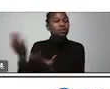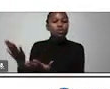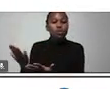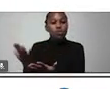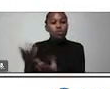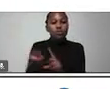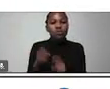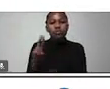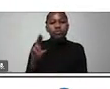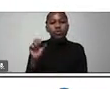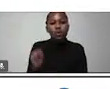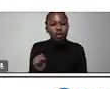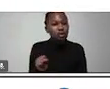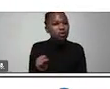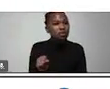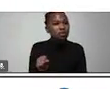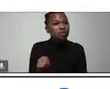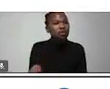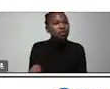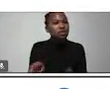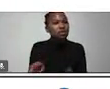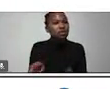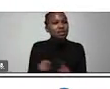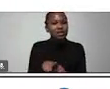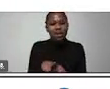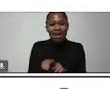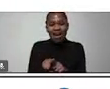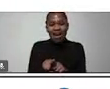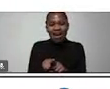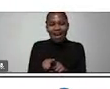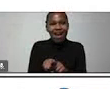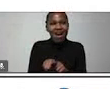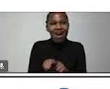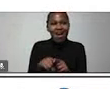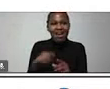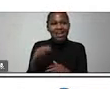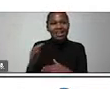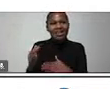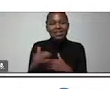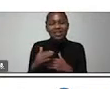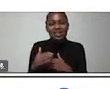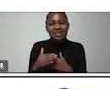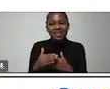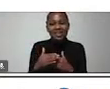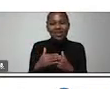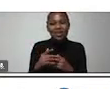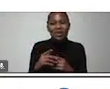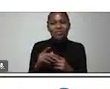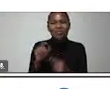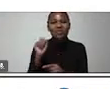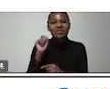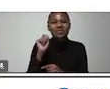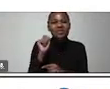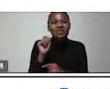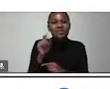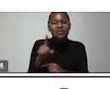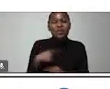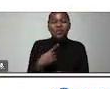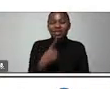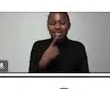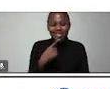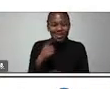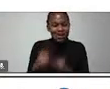US as well. And noting that market closure by far is the biggest risk that we're talking about in